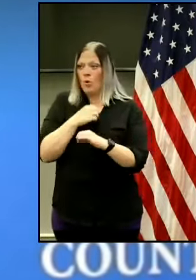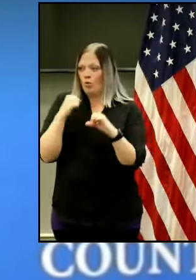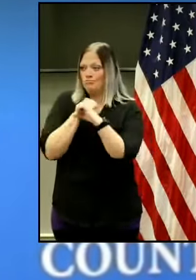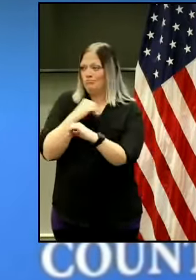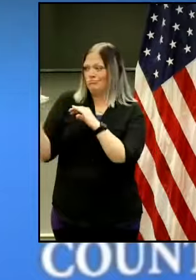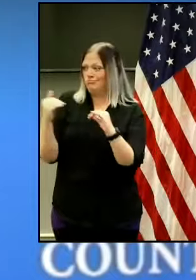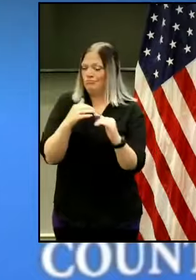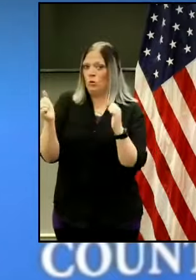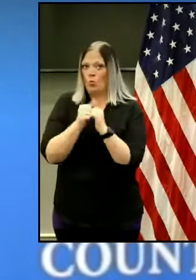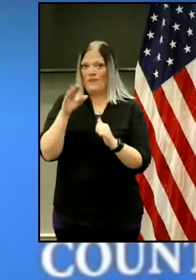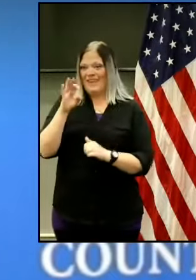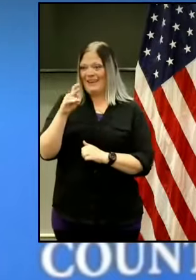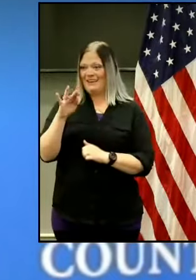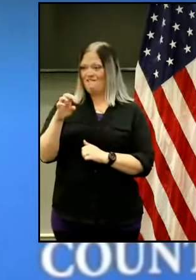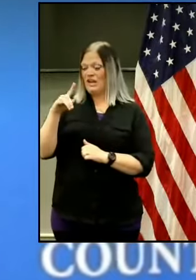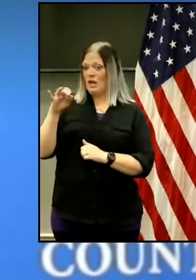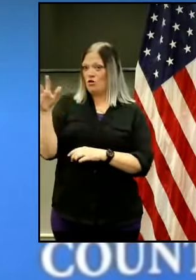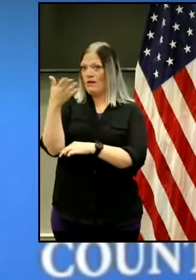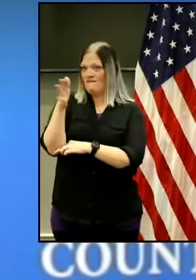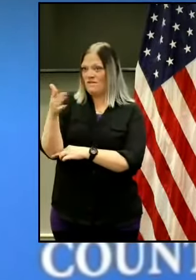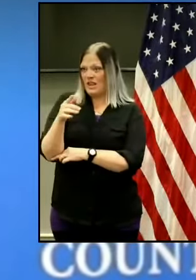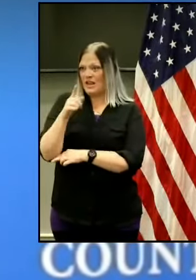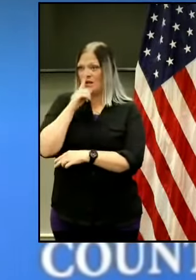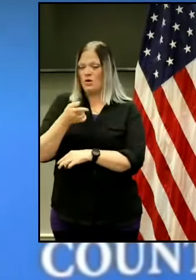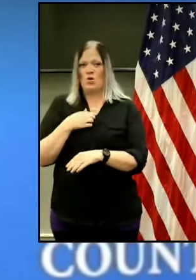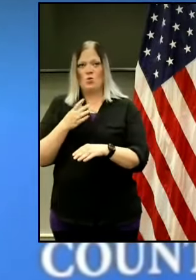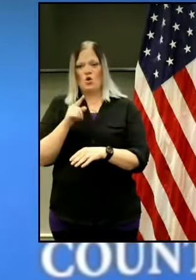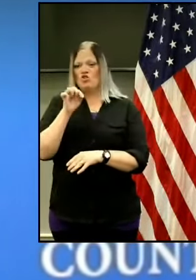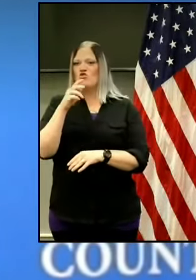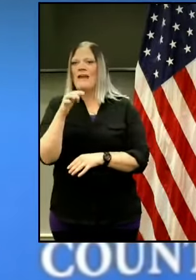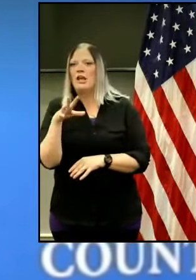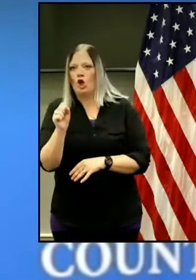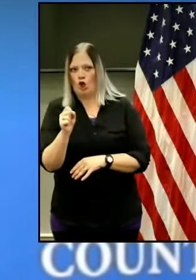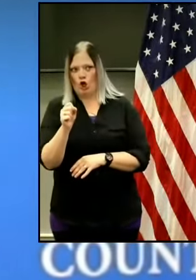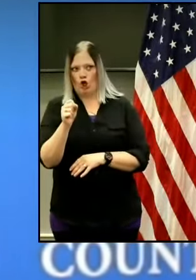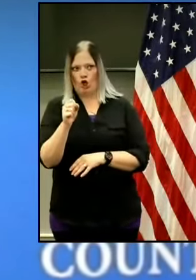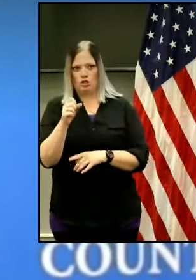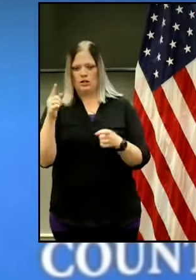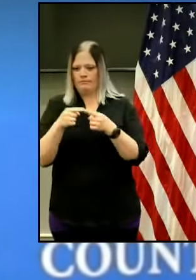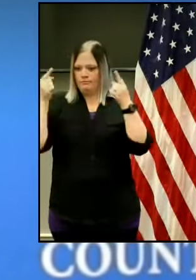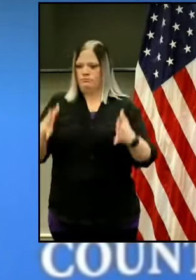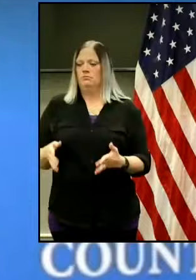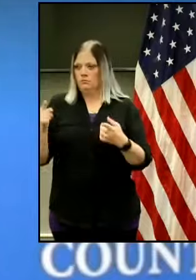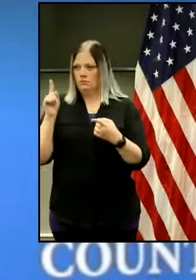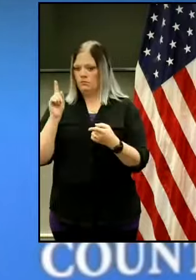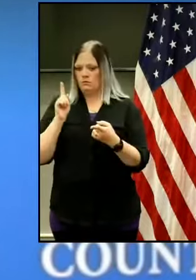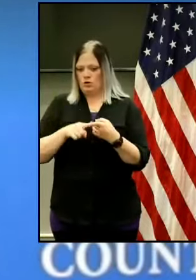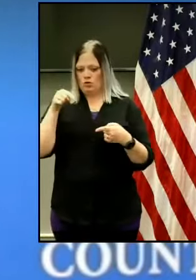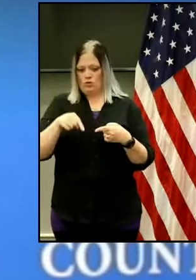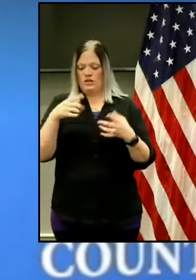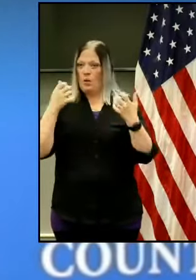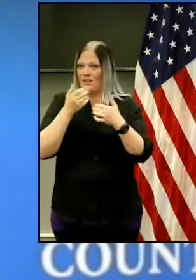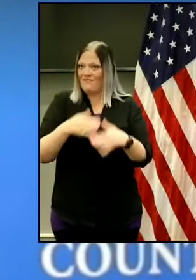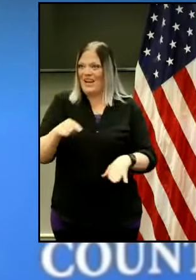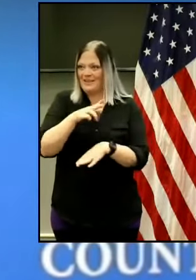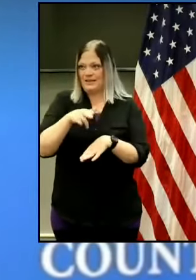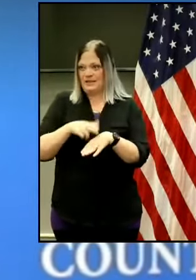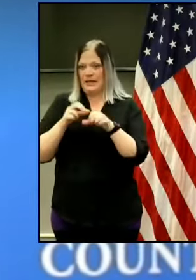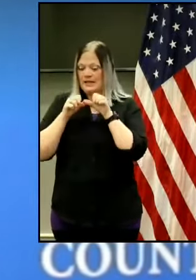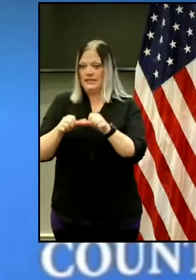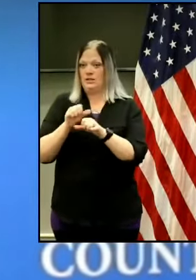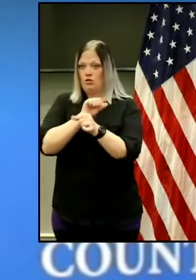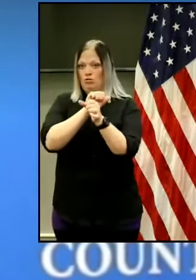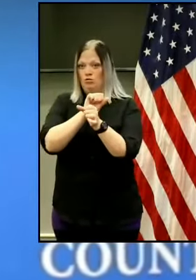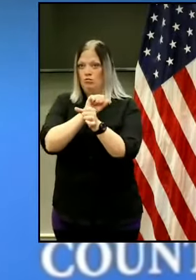the Confederate battle flag were traitors to this nation, members of the Confederate States of America who wanted to divide this nation and continue